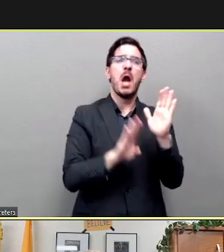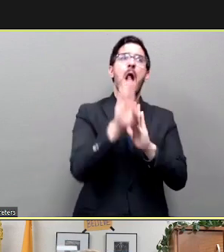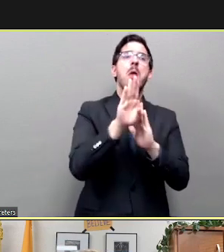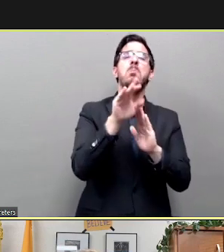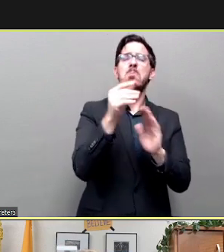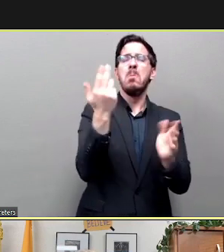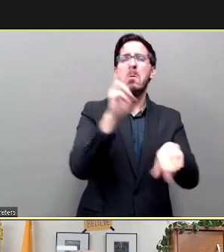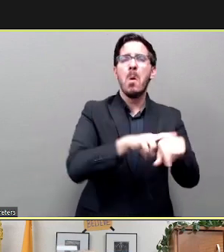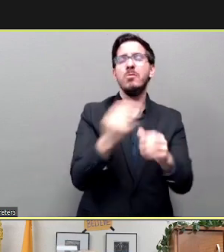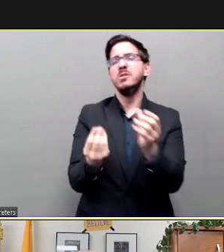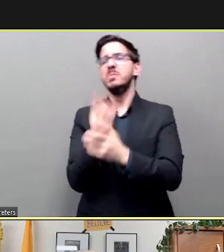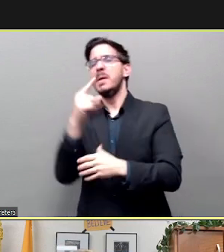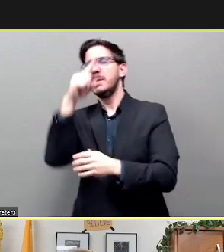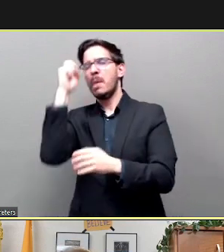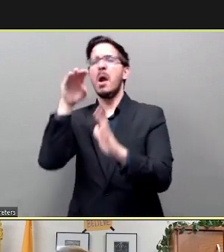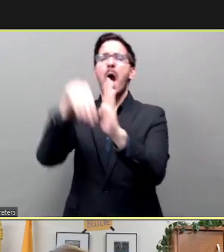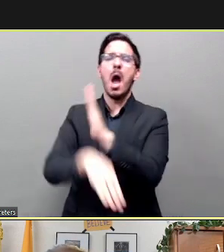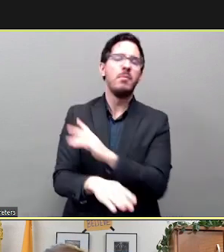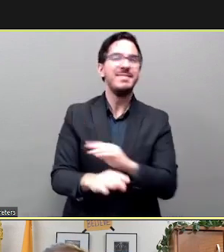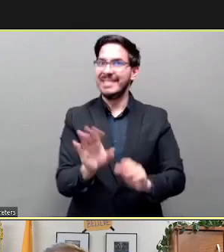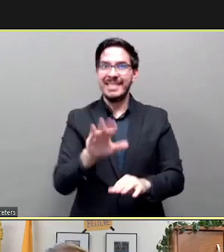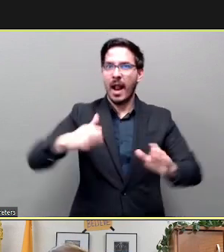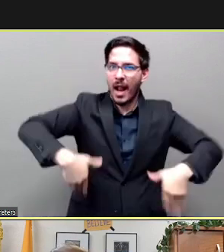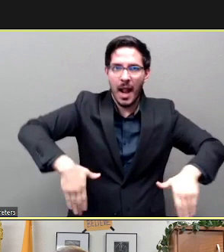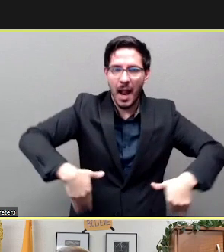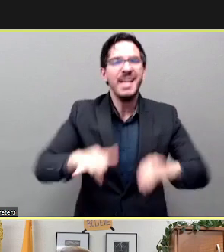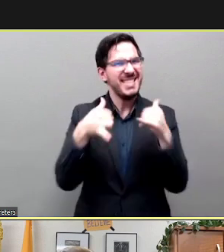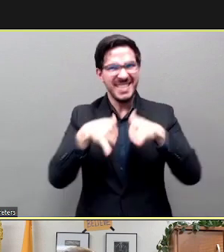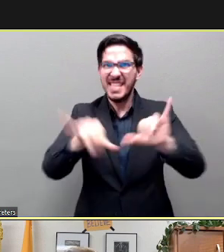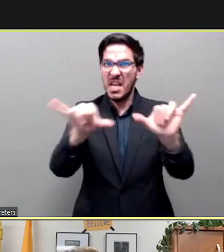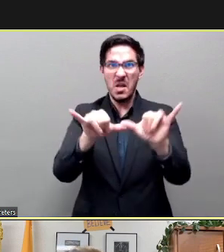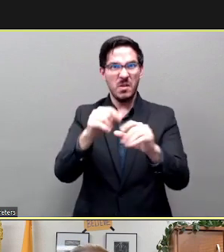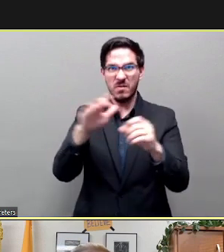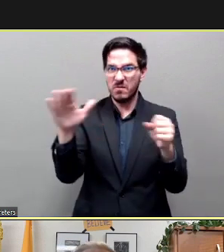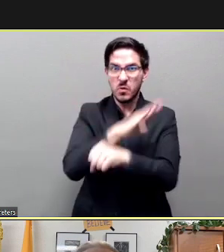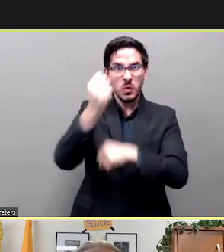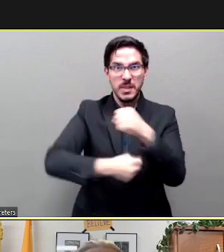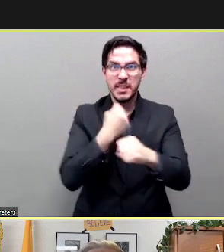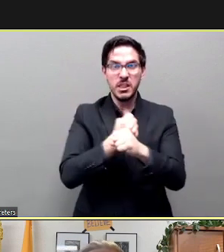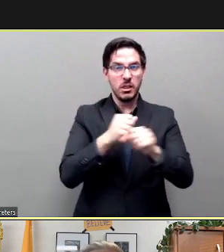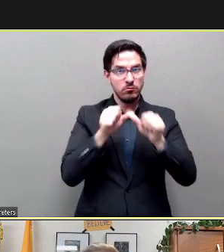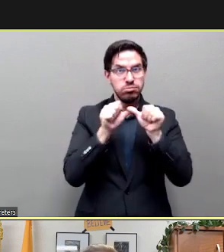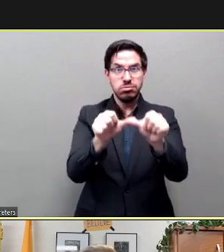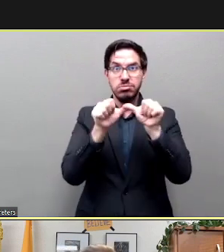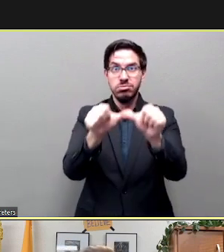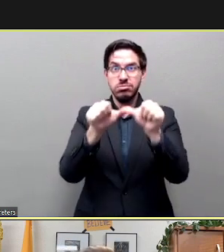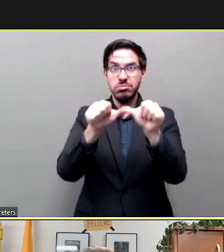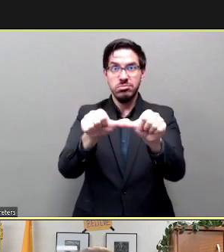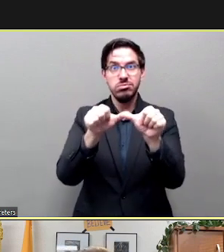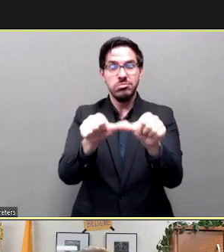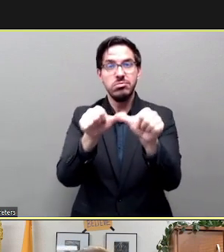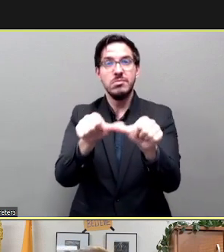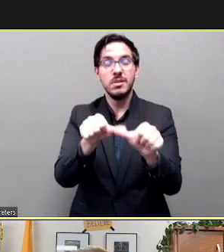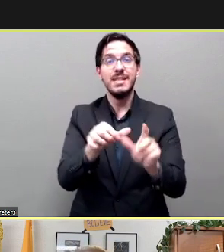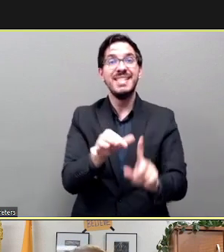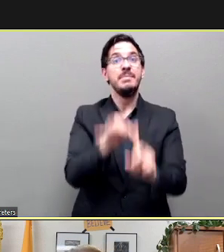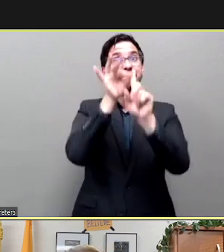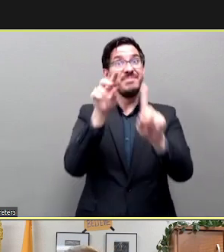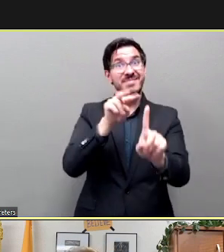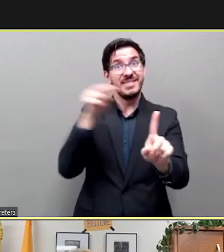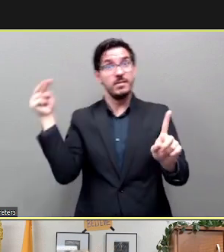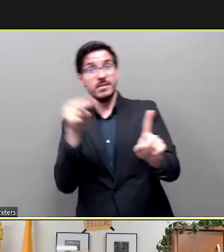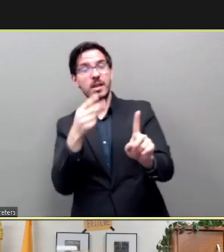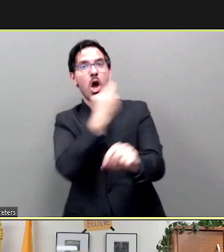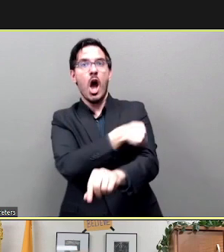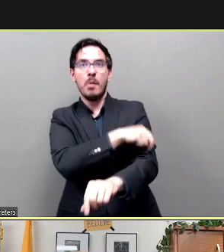them since the beginning of the pandemic, but clearly from a hospital perspective and a hospital crisis perspective, COVID really has